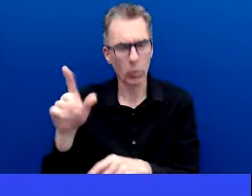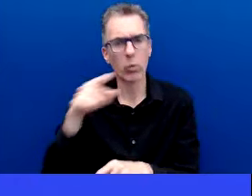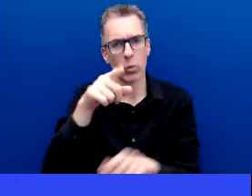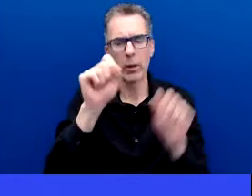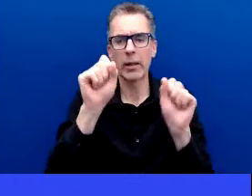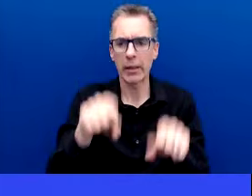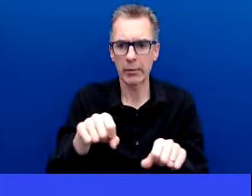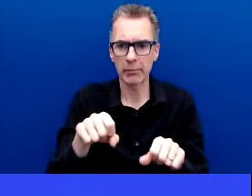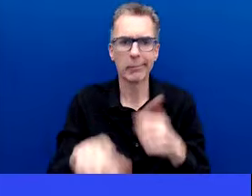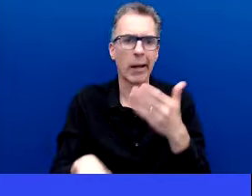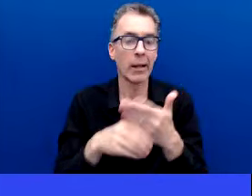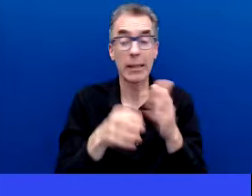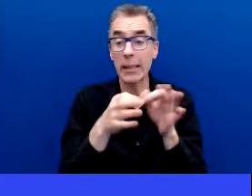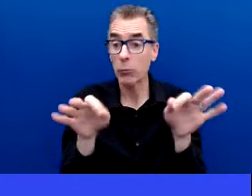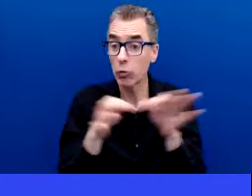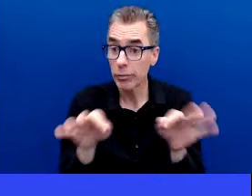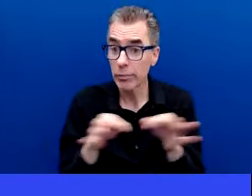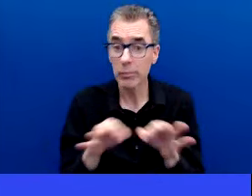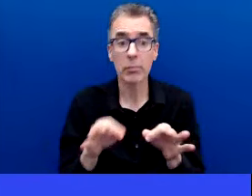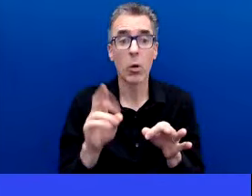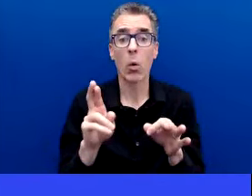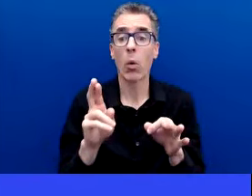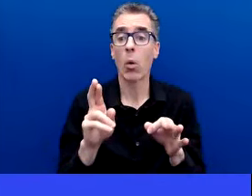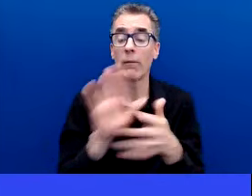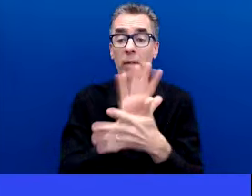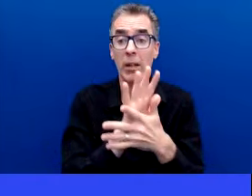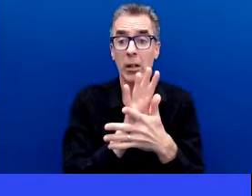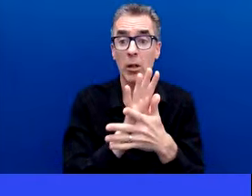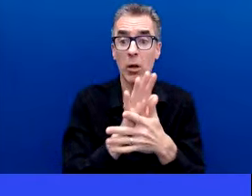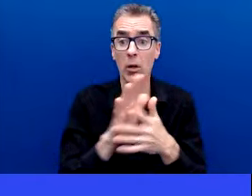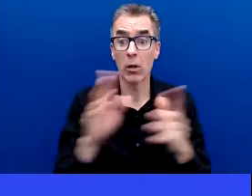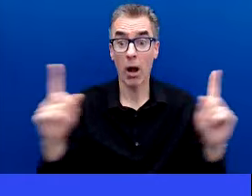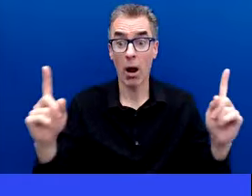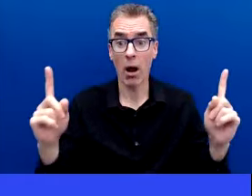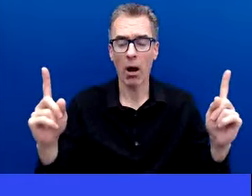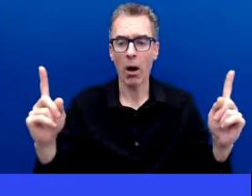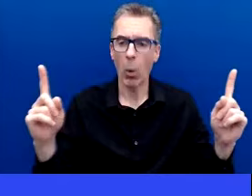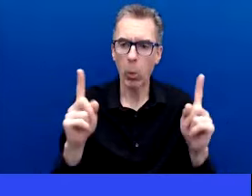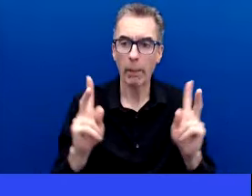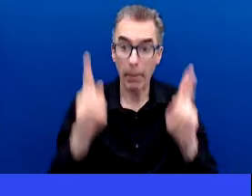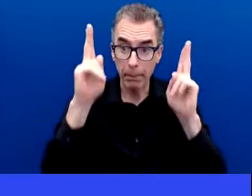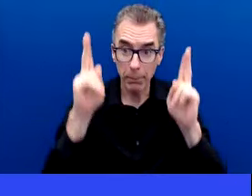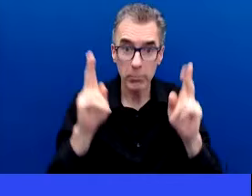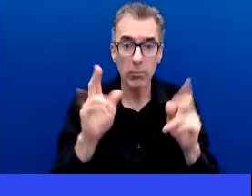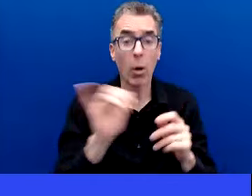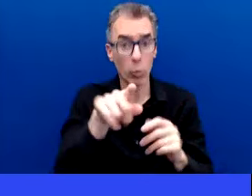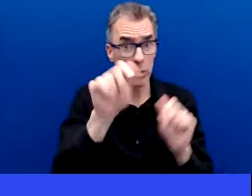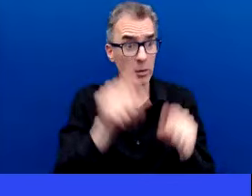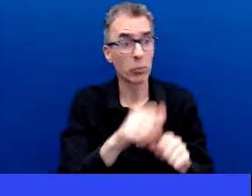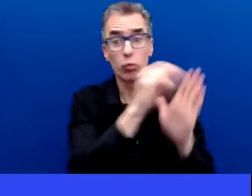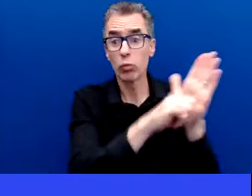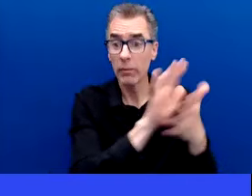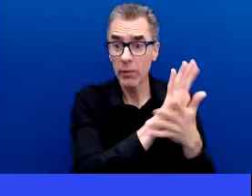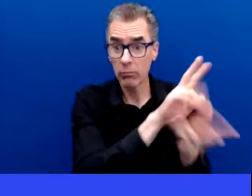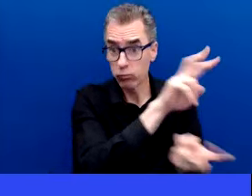add captions, even trim the videos and things like that. You can also use videos from YouTube. You